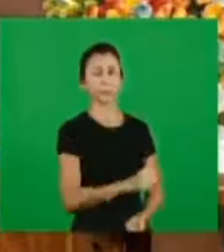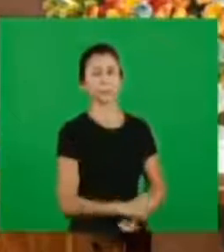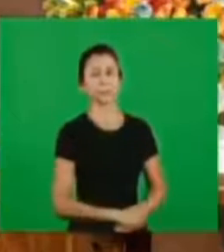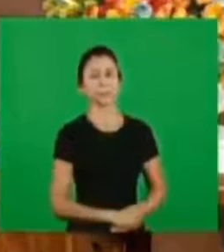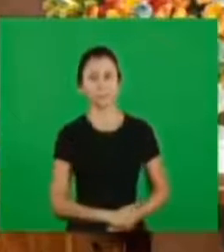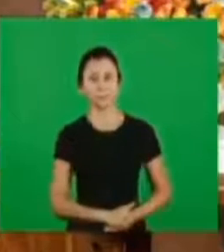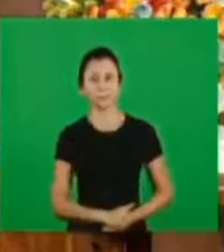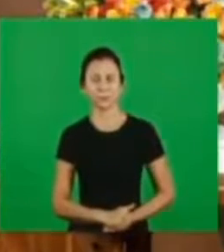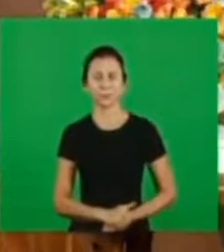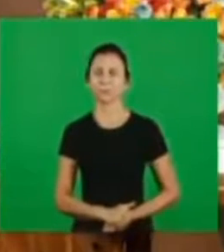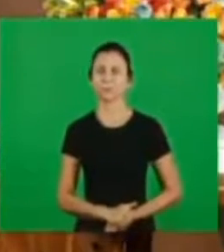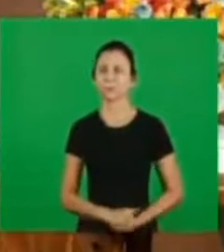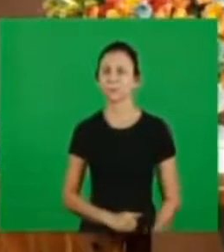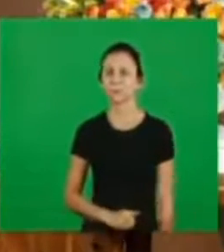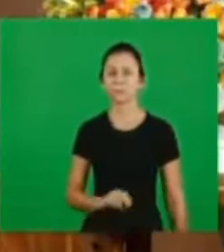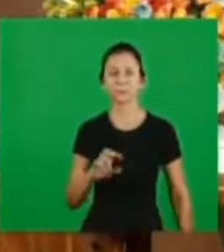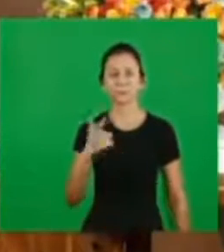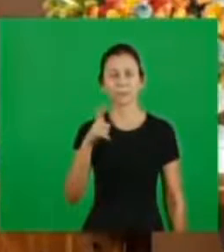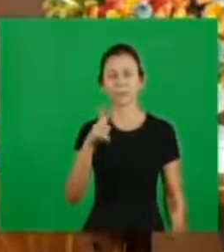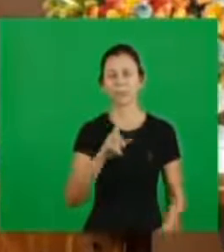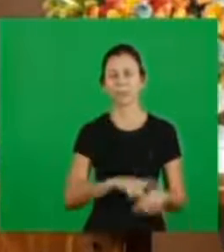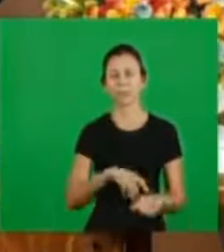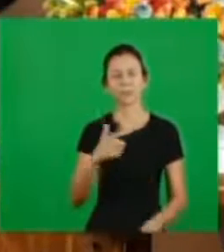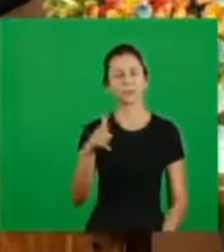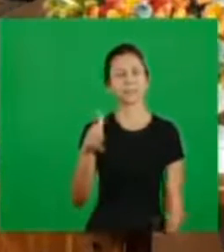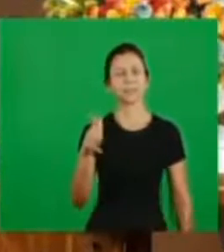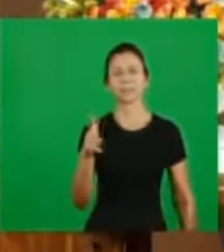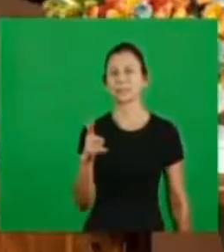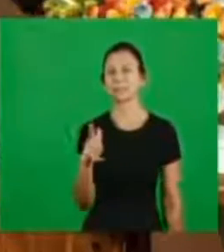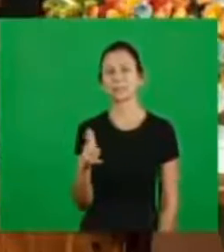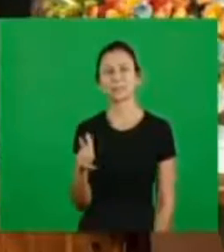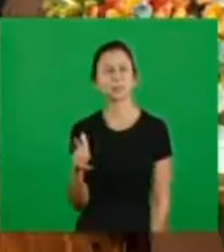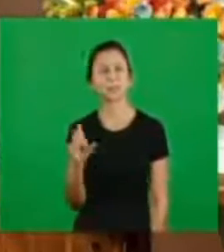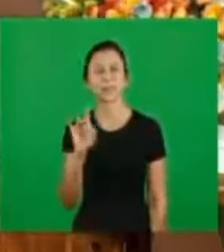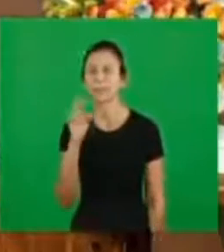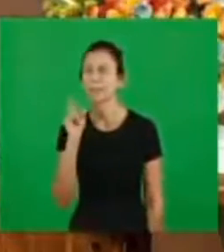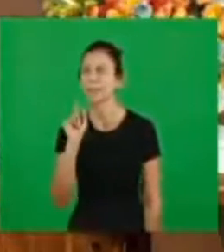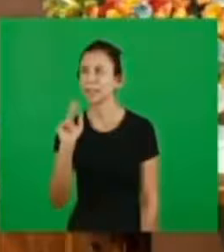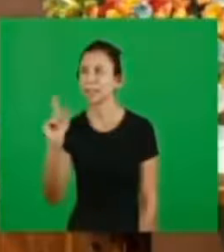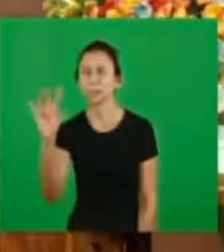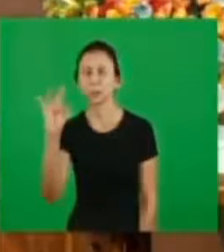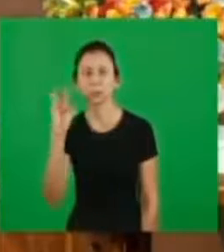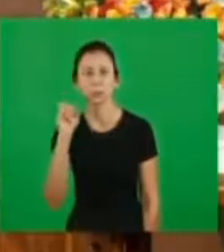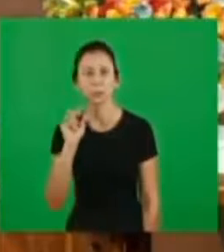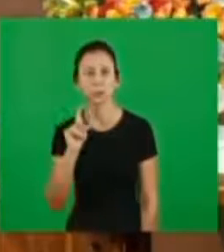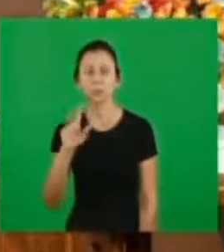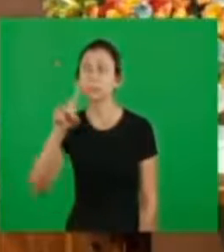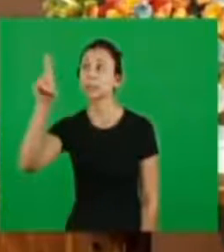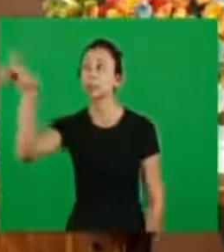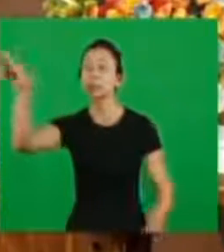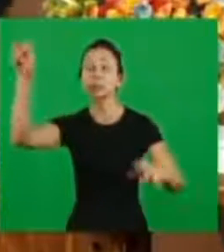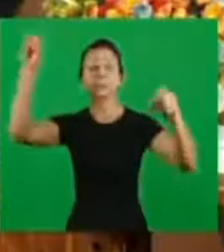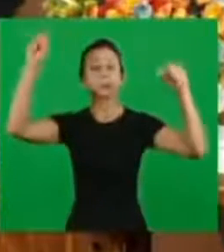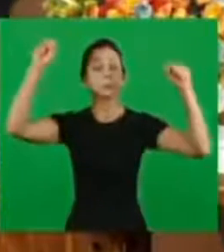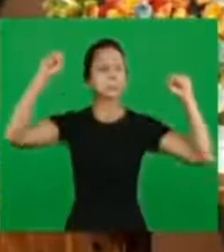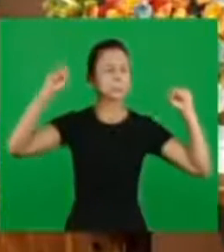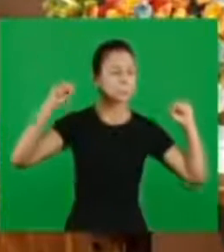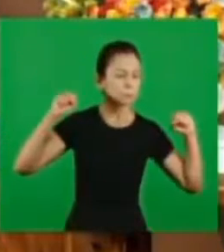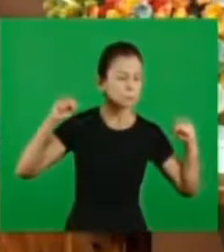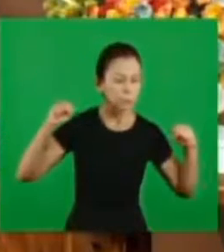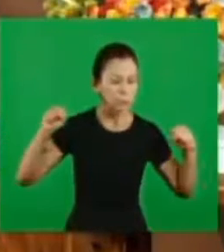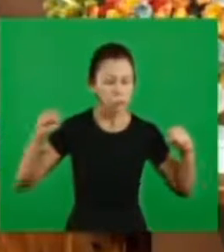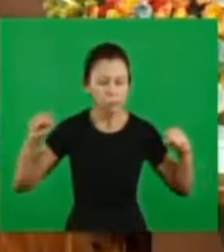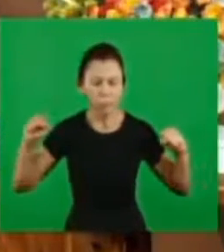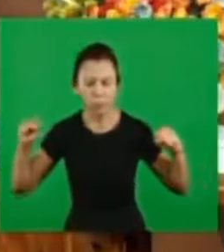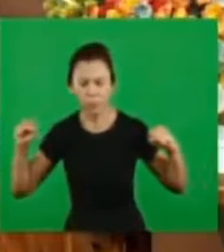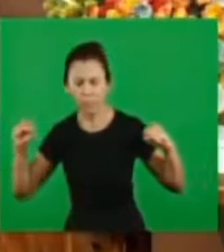live. God is in light, where there is no time, where there is eternity, where He sees from the top all